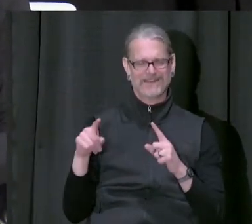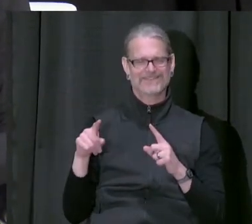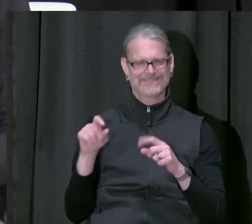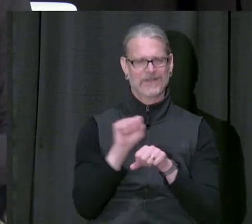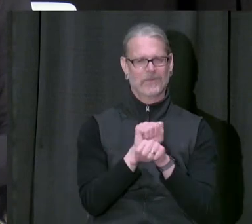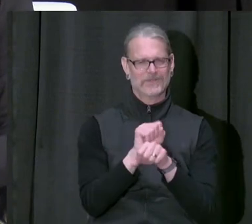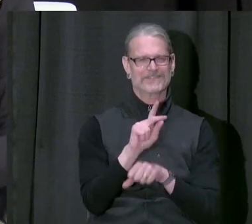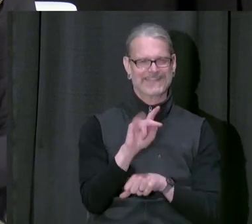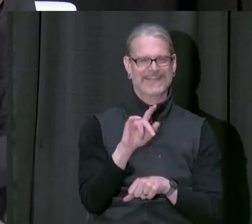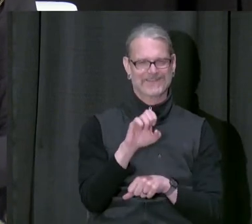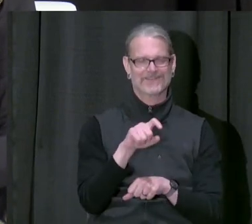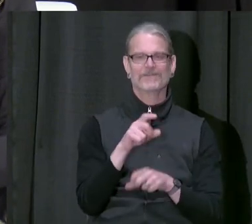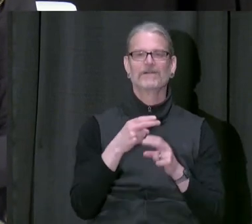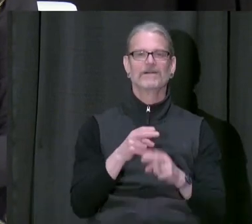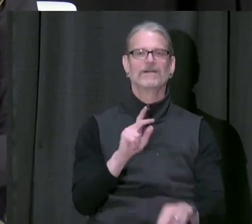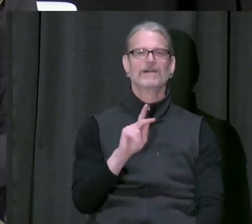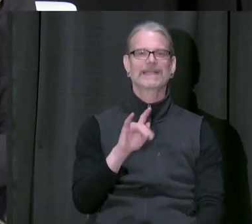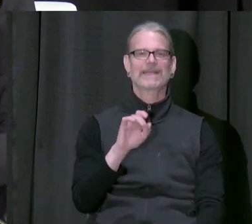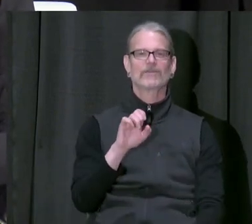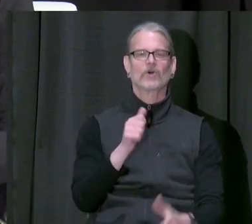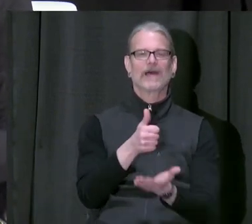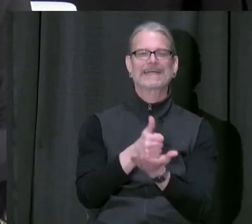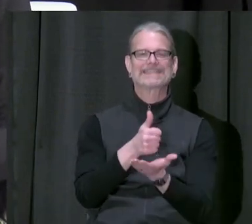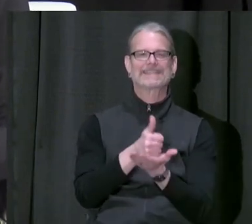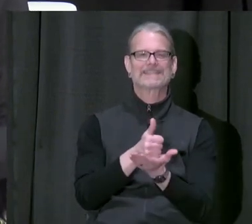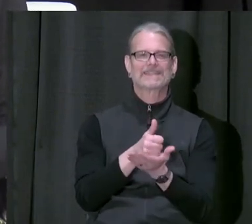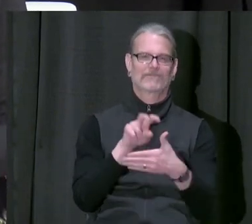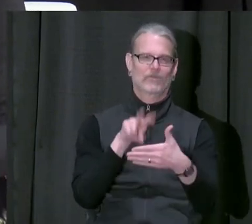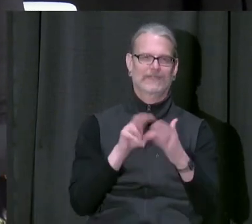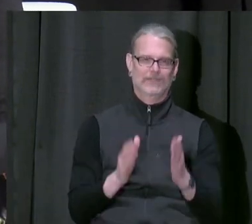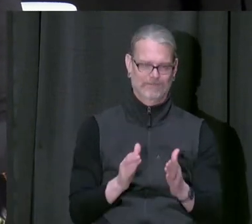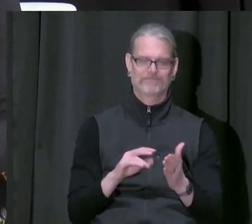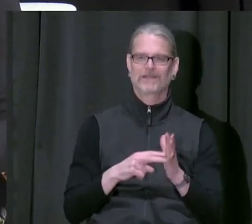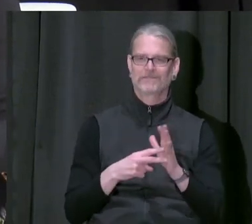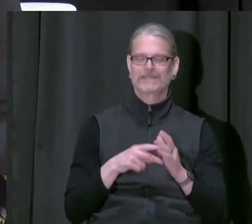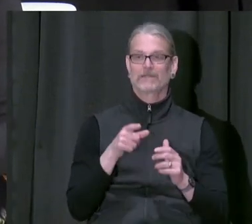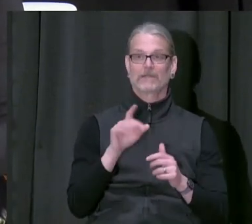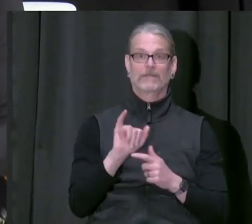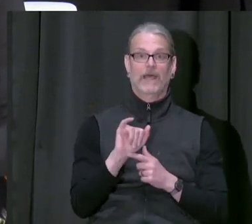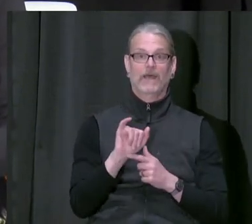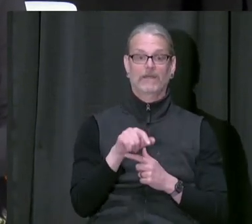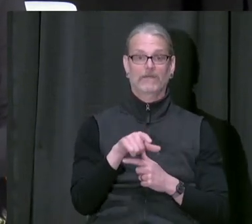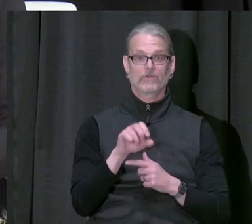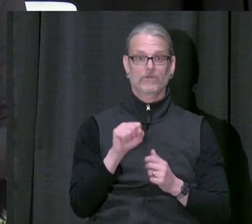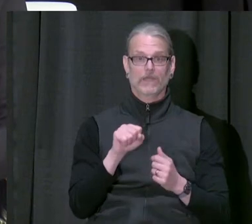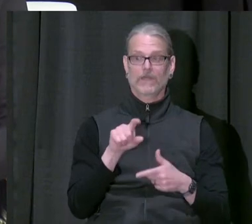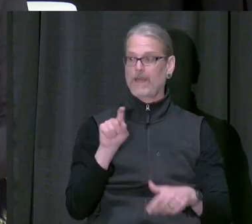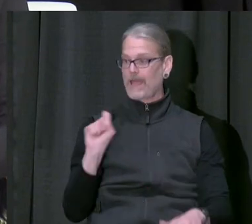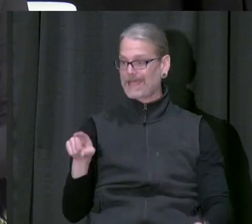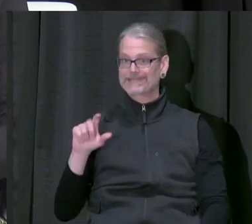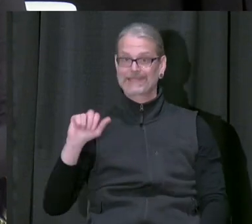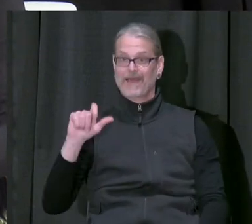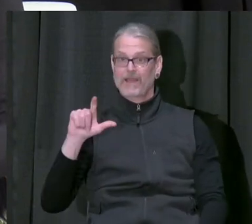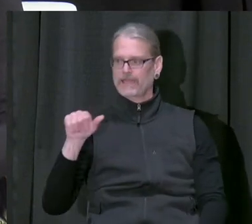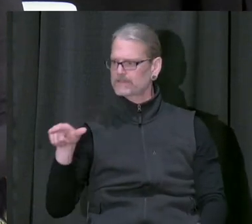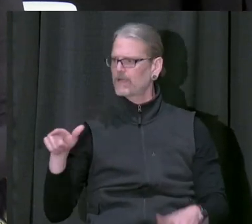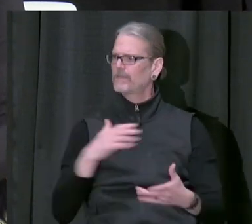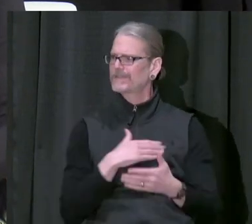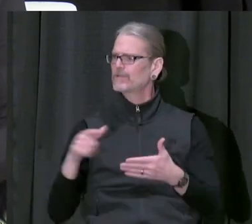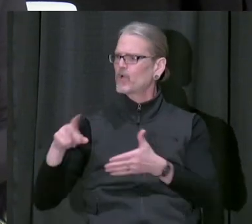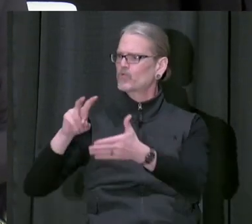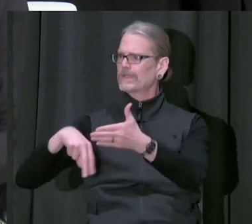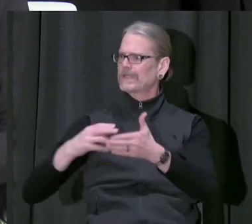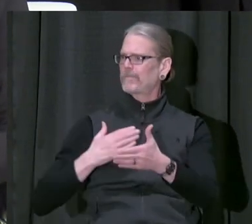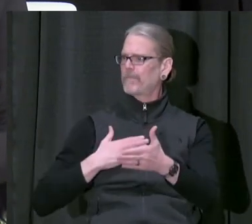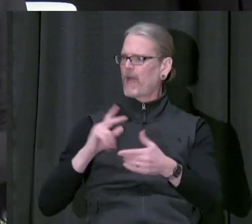with Kindle, and we call it the Kindle Assistive Reader. And this is a feature where you can just ask Alexa to go ahead and read your Kindle books to